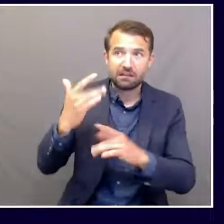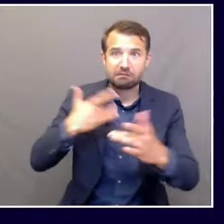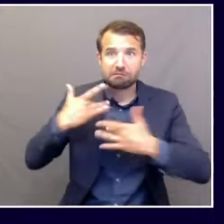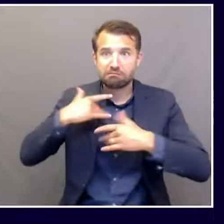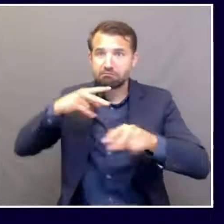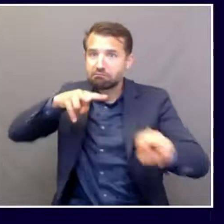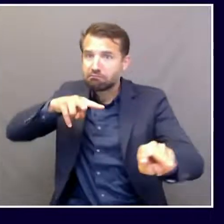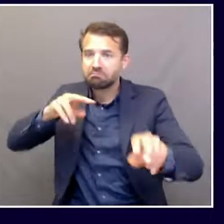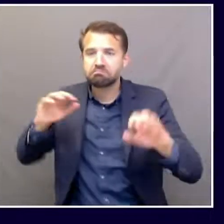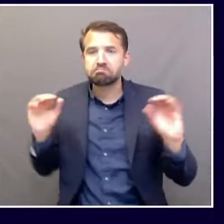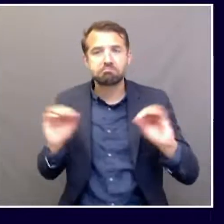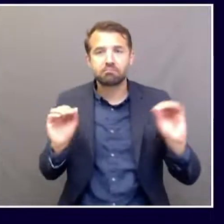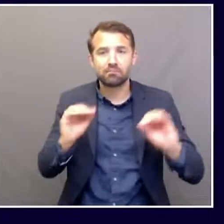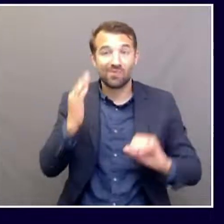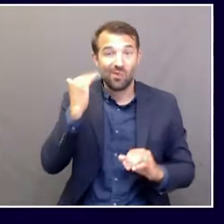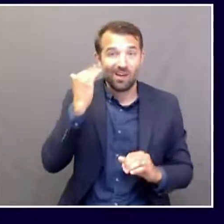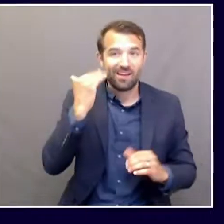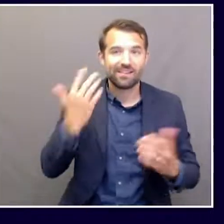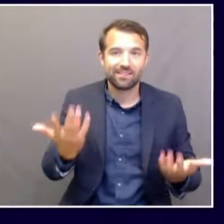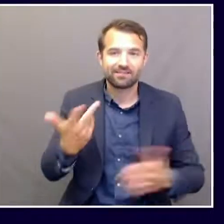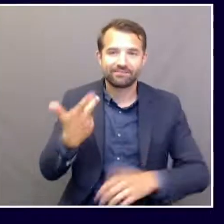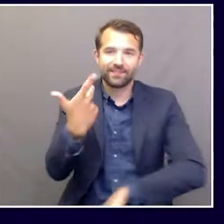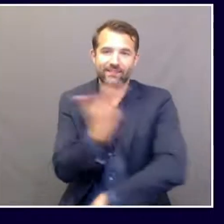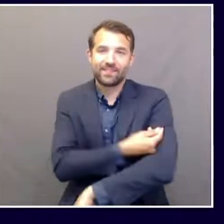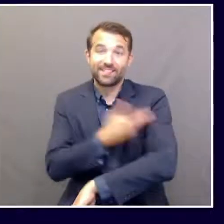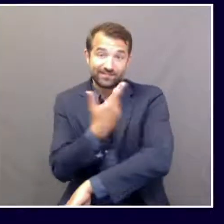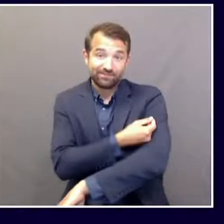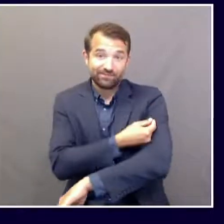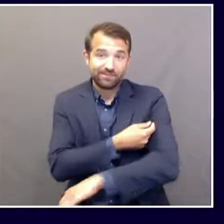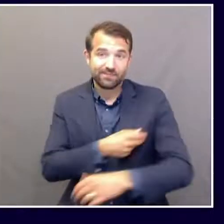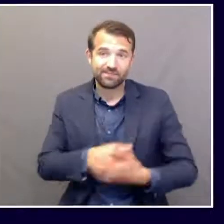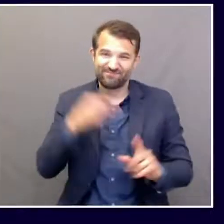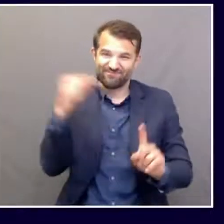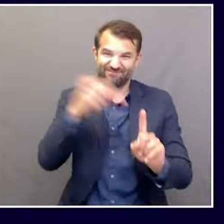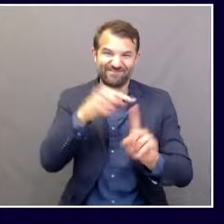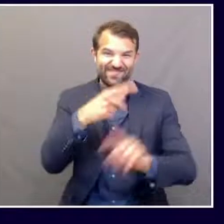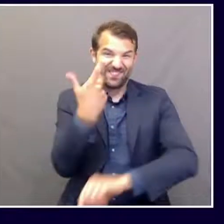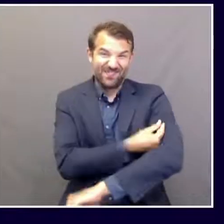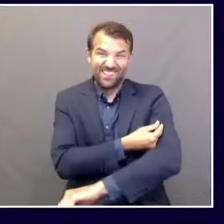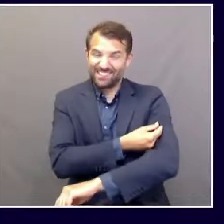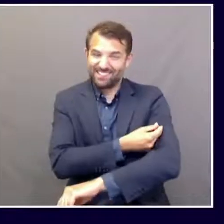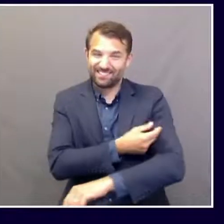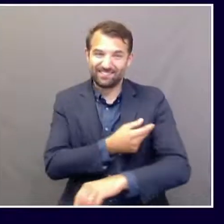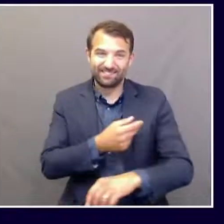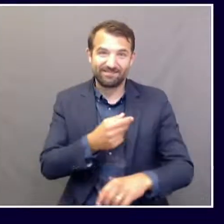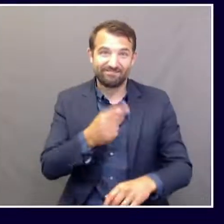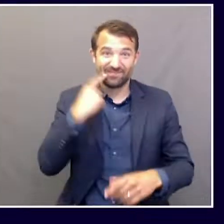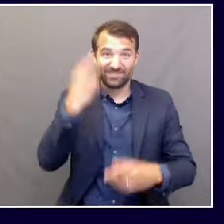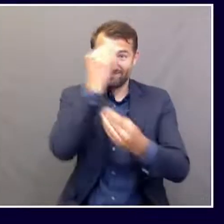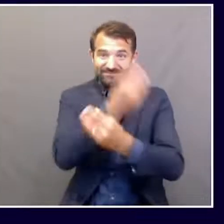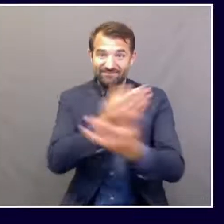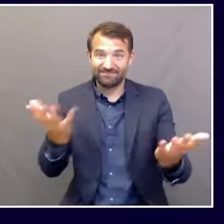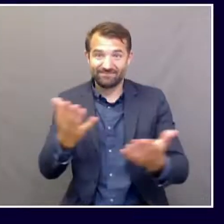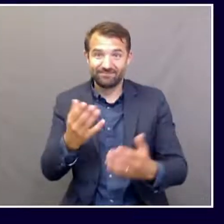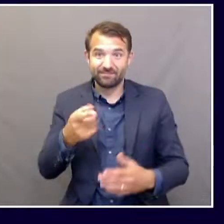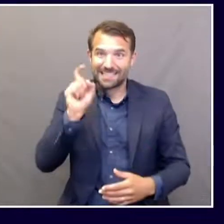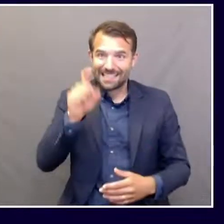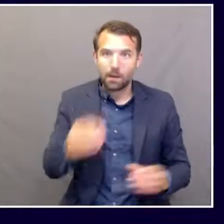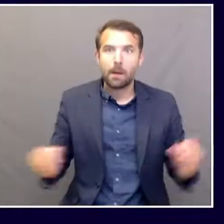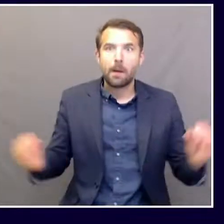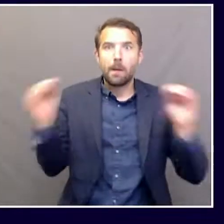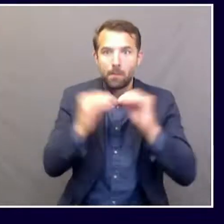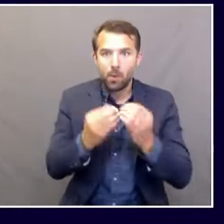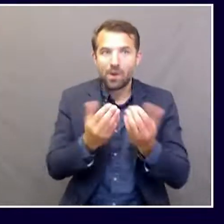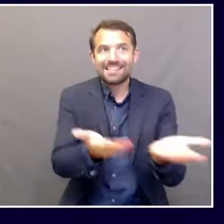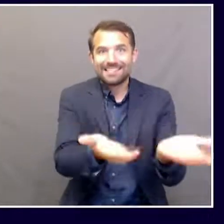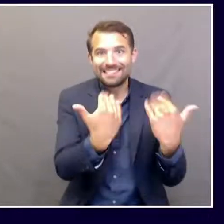vaccination rates. I'll say two things. The first is we've still got more to go on the vaccination rates even though